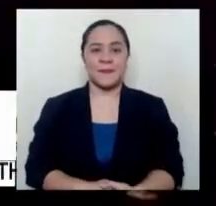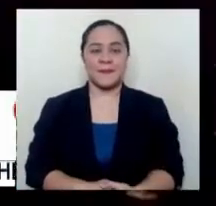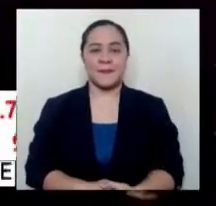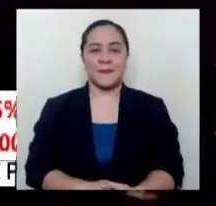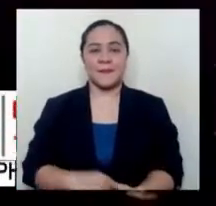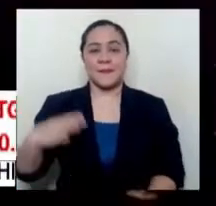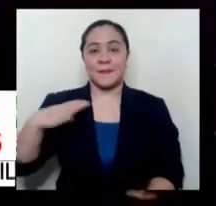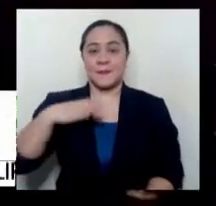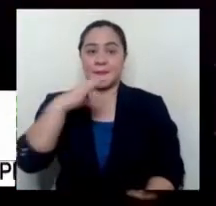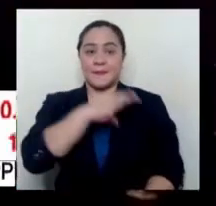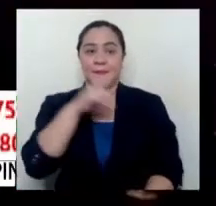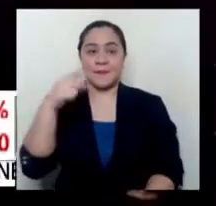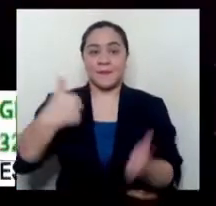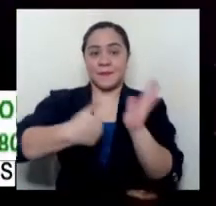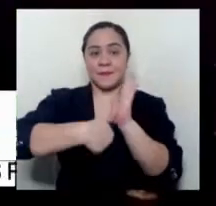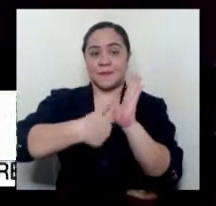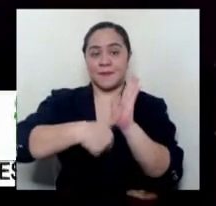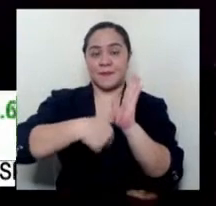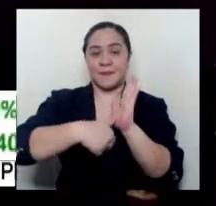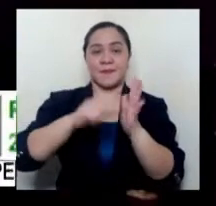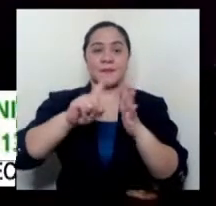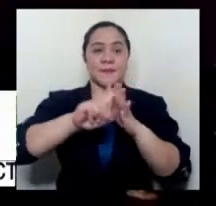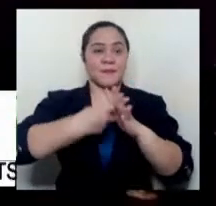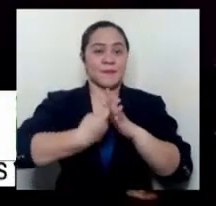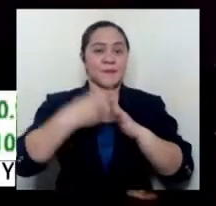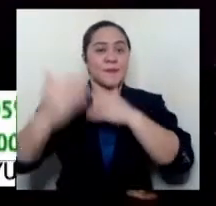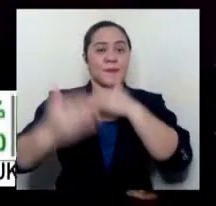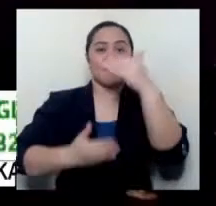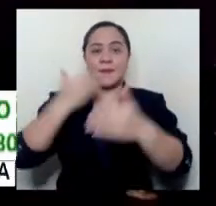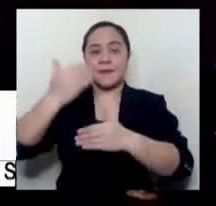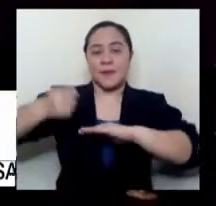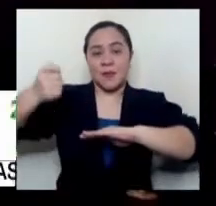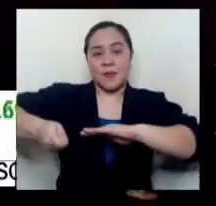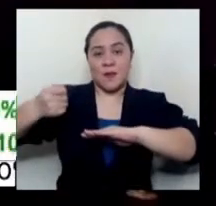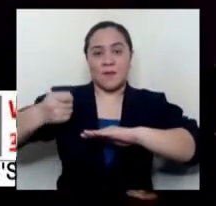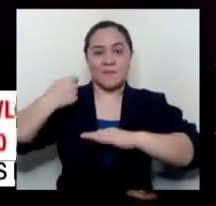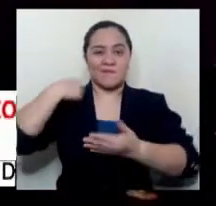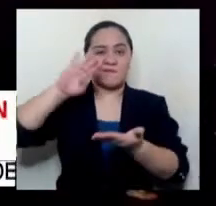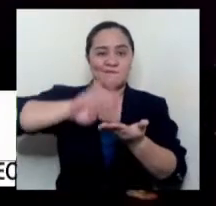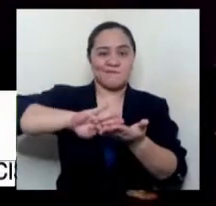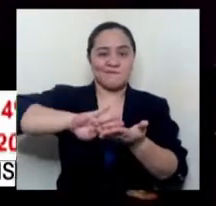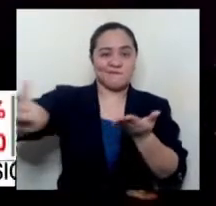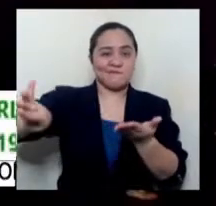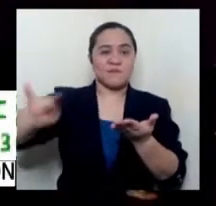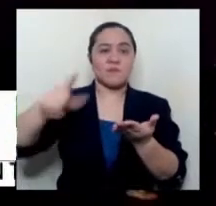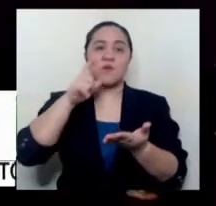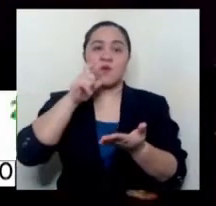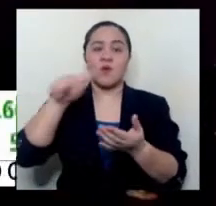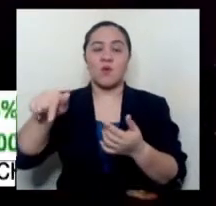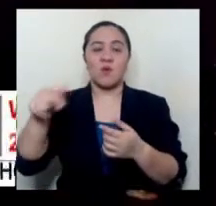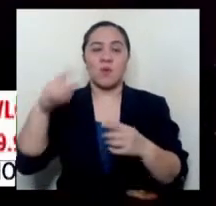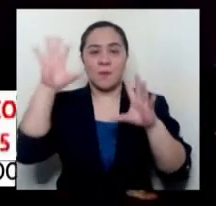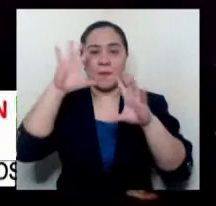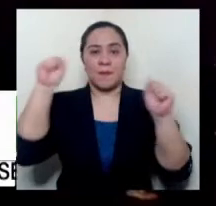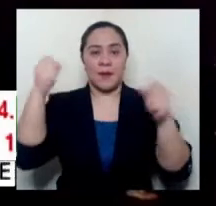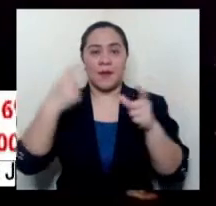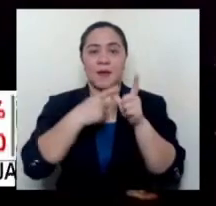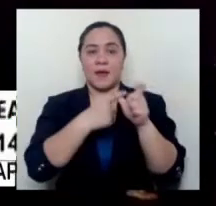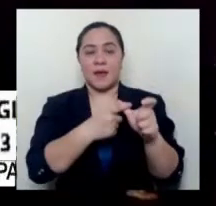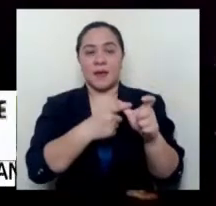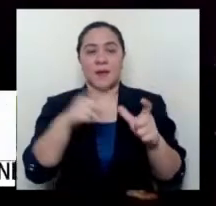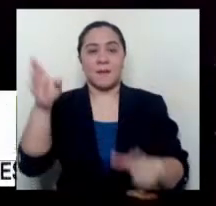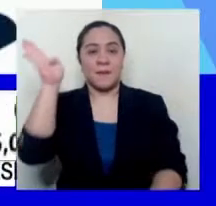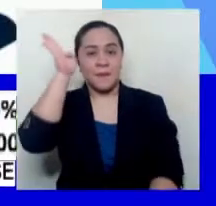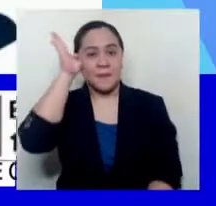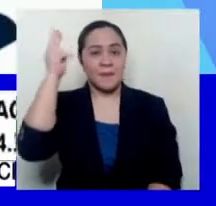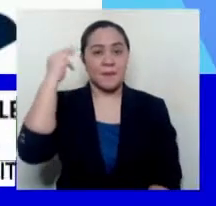The Commission on Elections is set to begin the process of hearing the disqualification case filed against presidential candidate Ferdinand